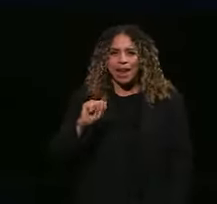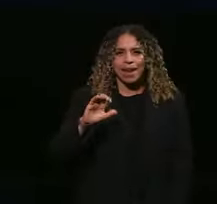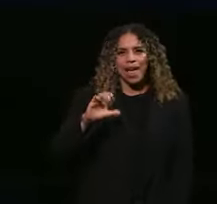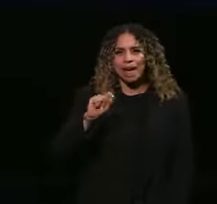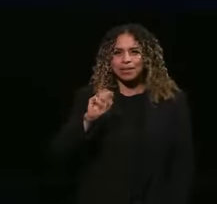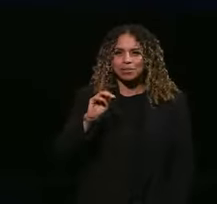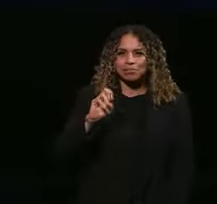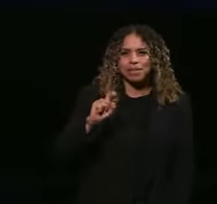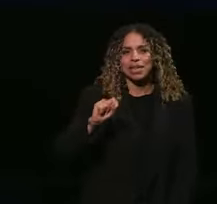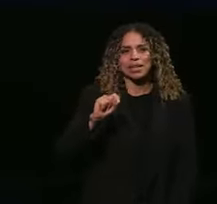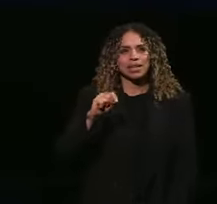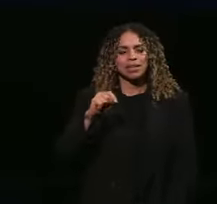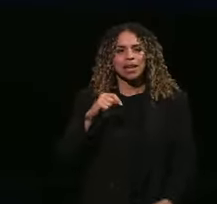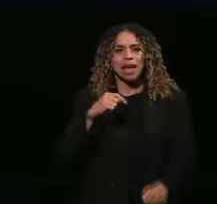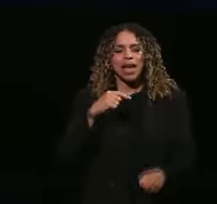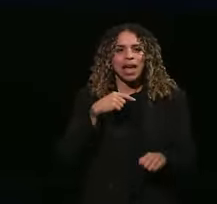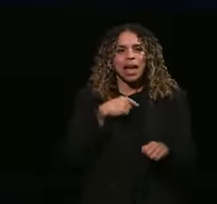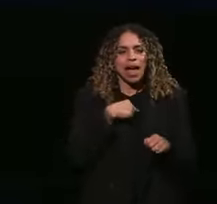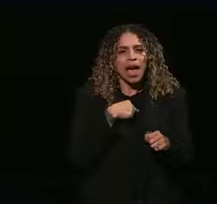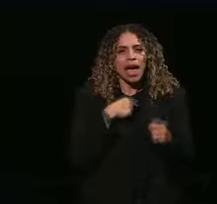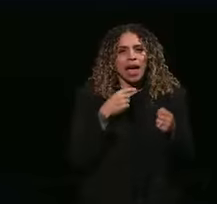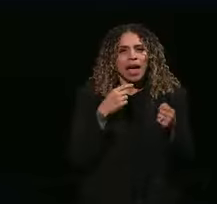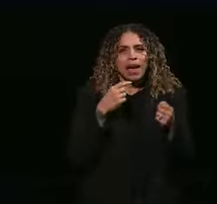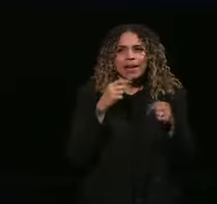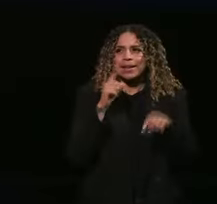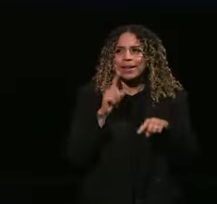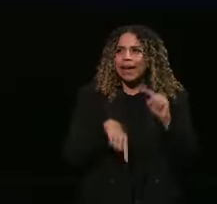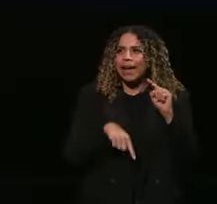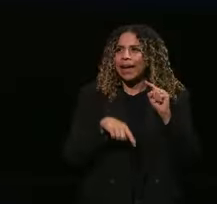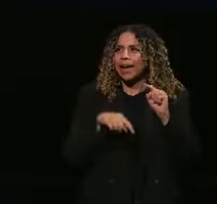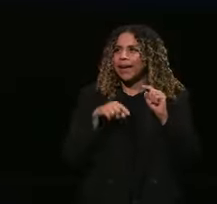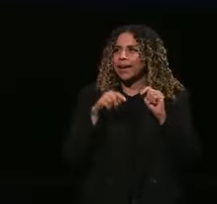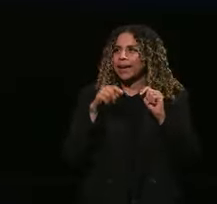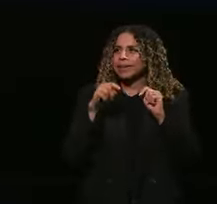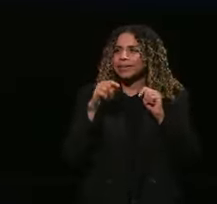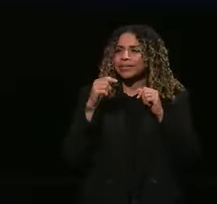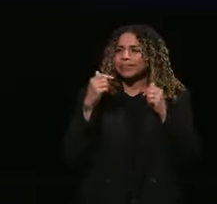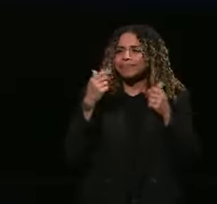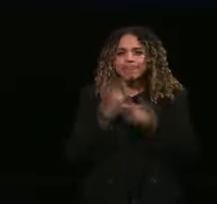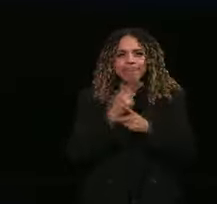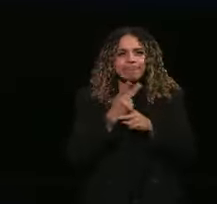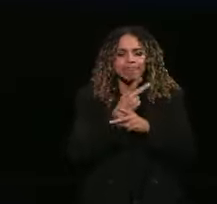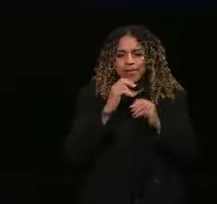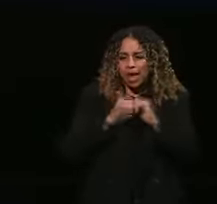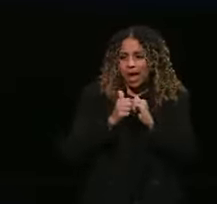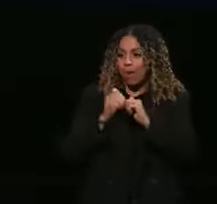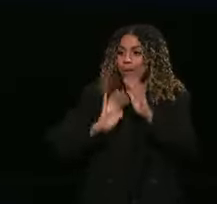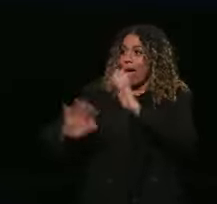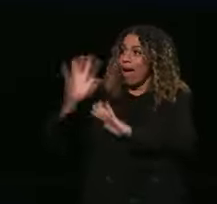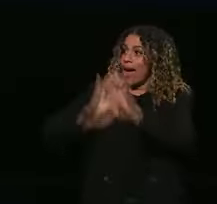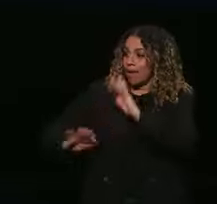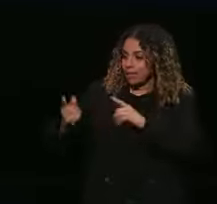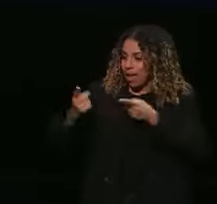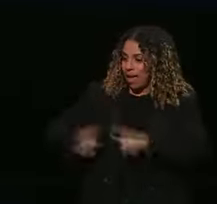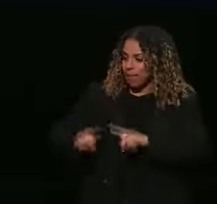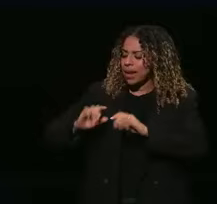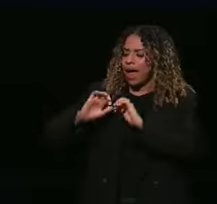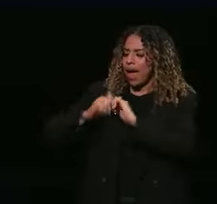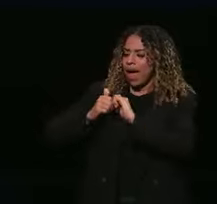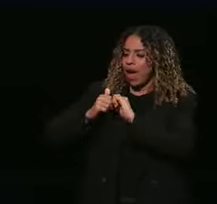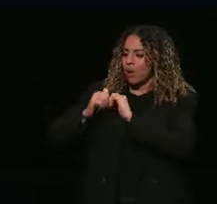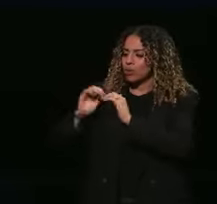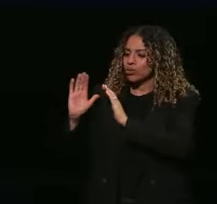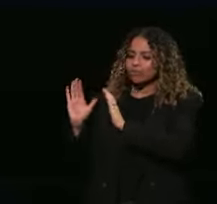when I see it on documentaries, how to do to bring the past to life. And